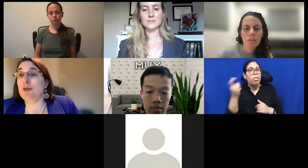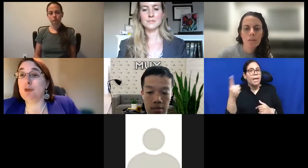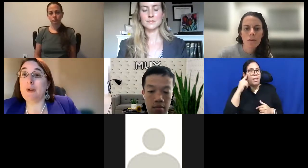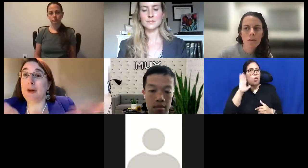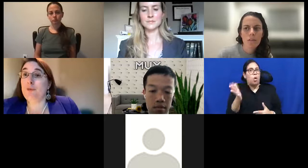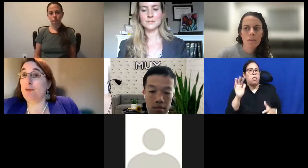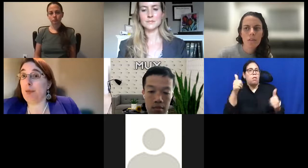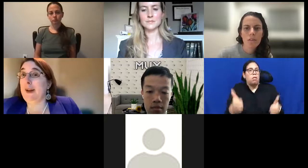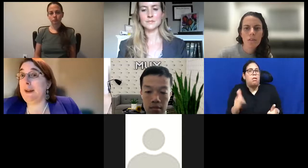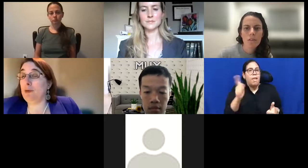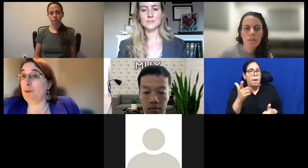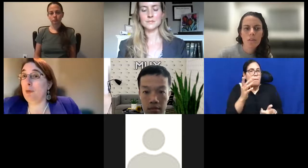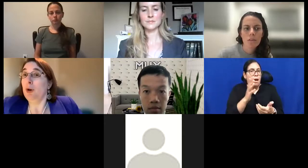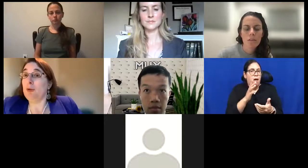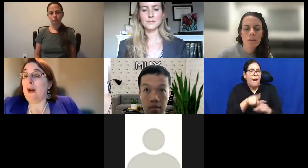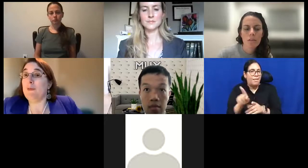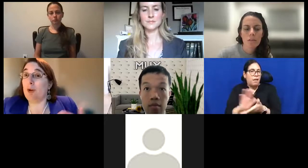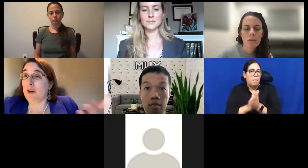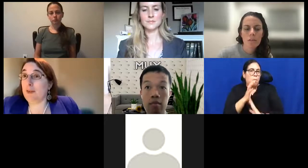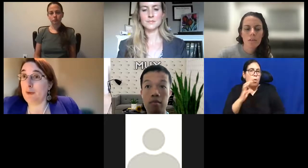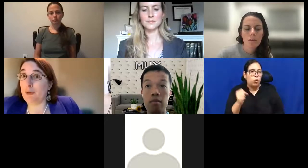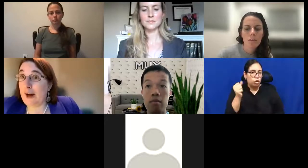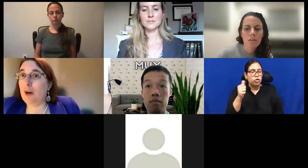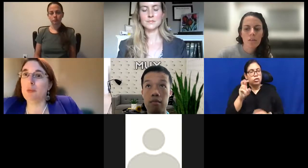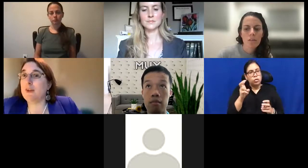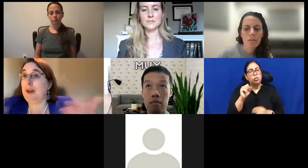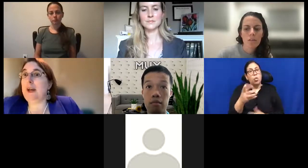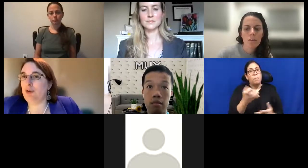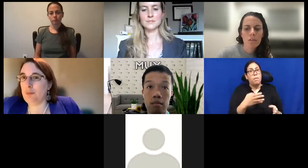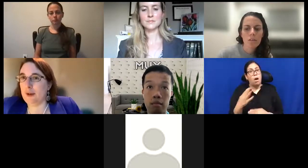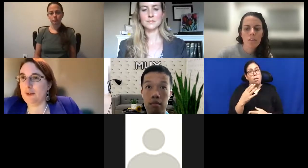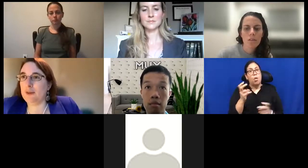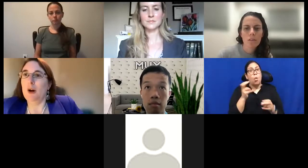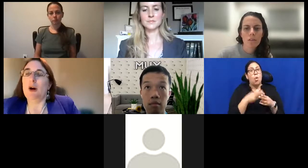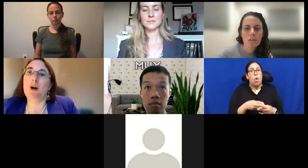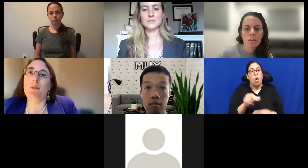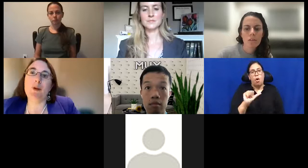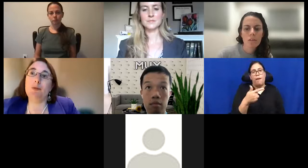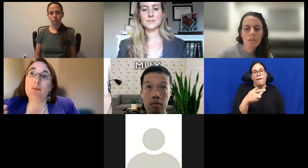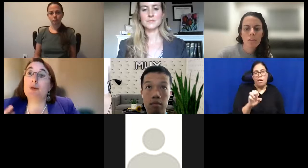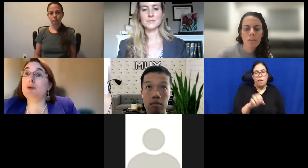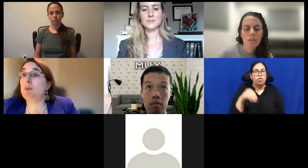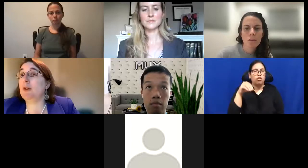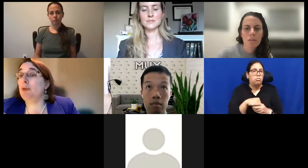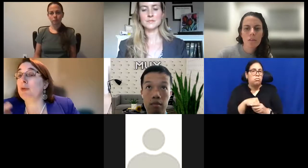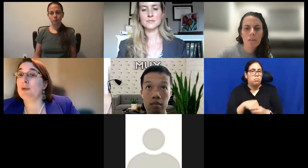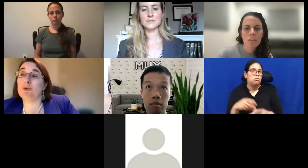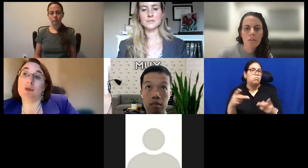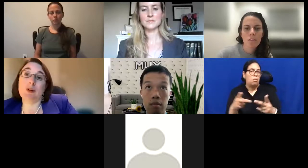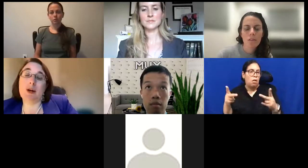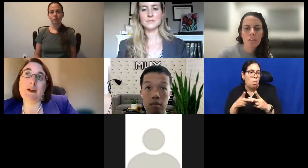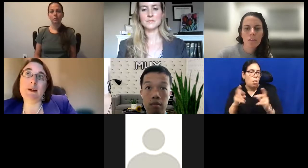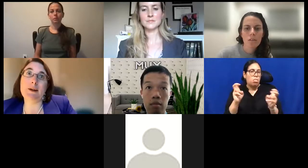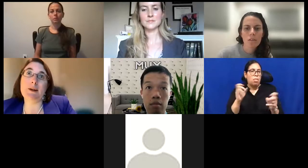senior citizen planning to have a accessible house, we say age in place. Being familiar with